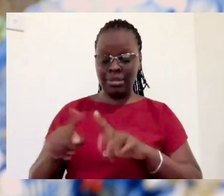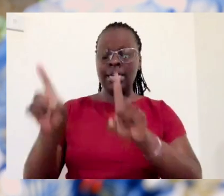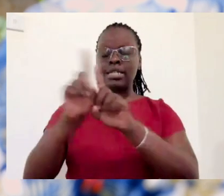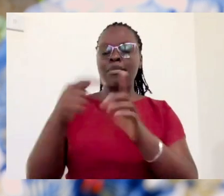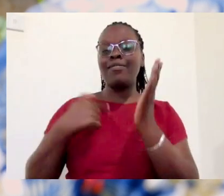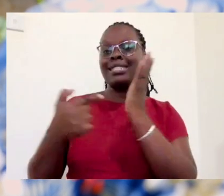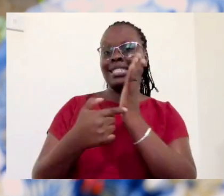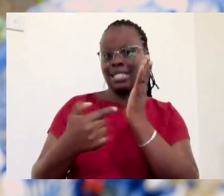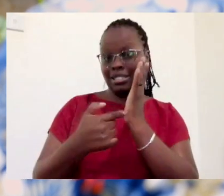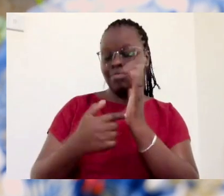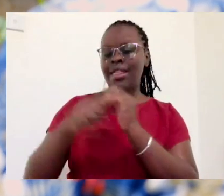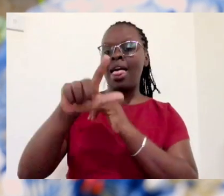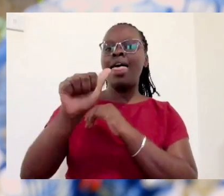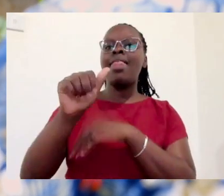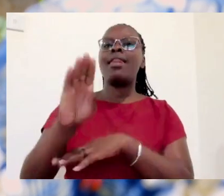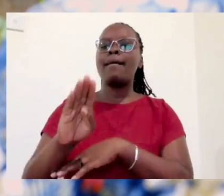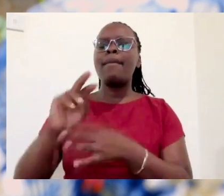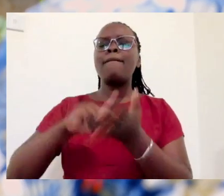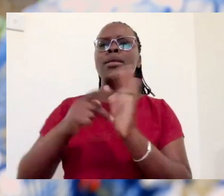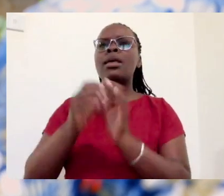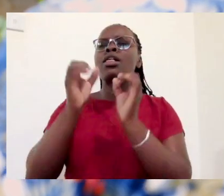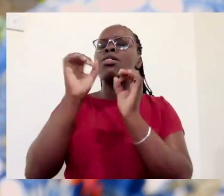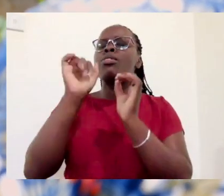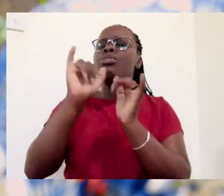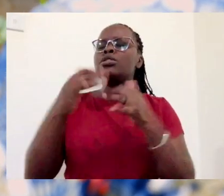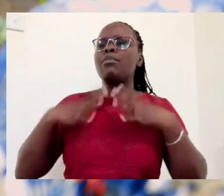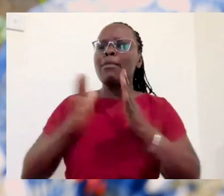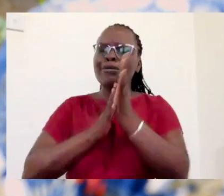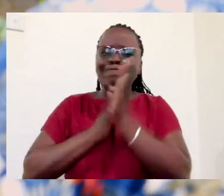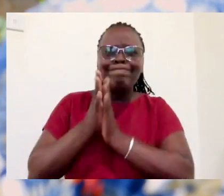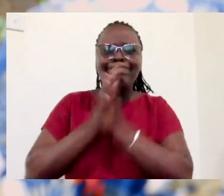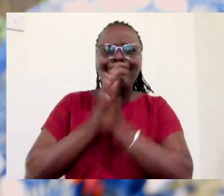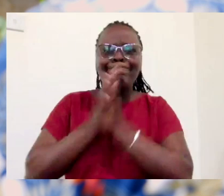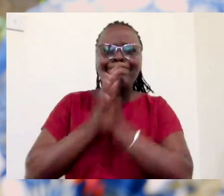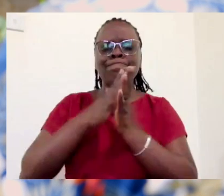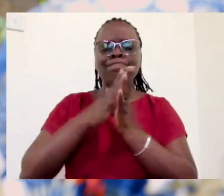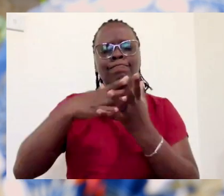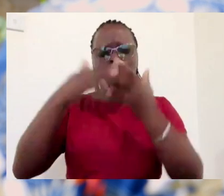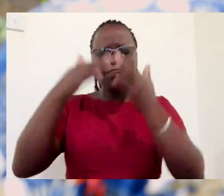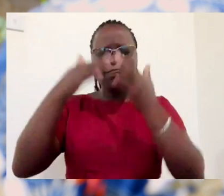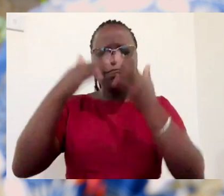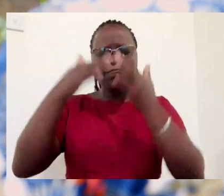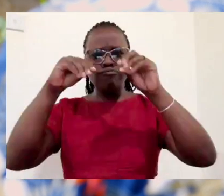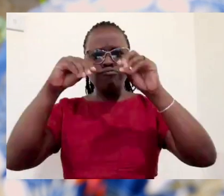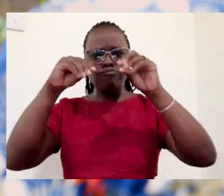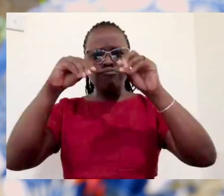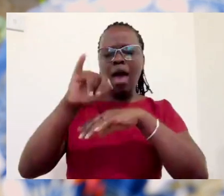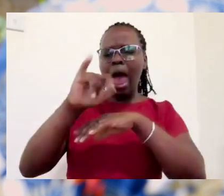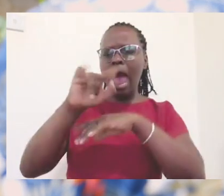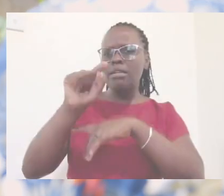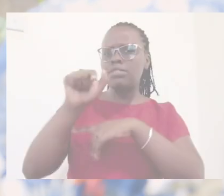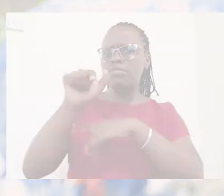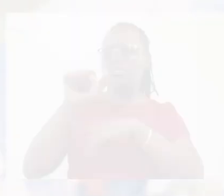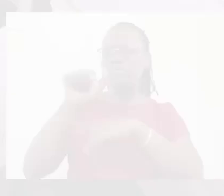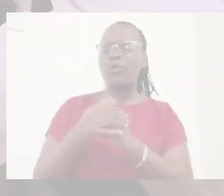that. We also have the Digitech Lab, where we support IT enthusiasts, those who are interested in